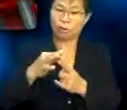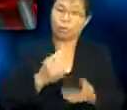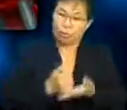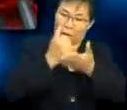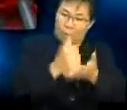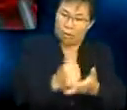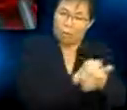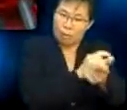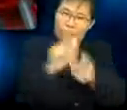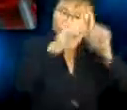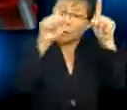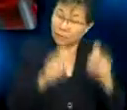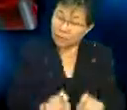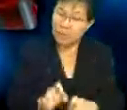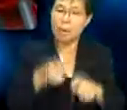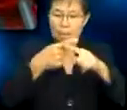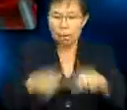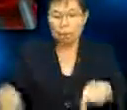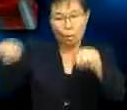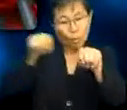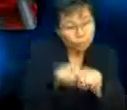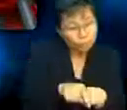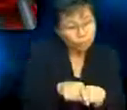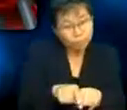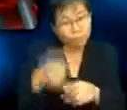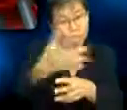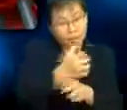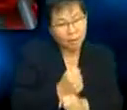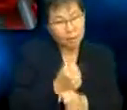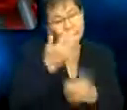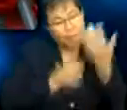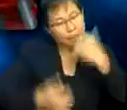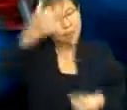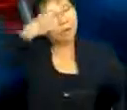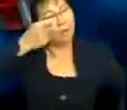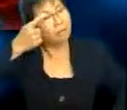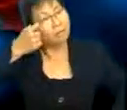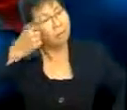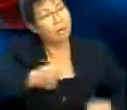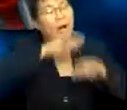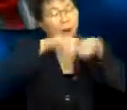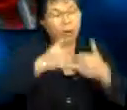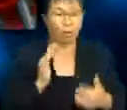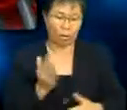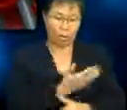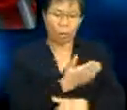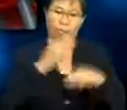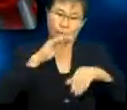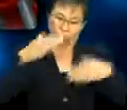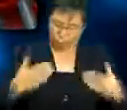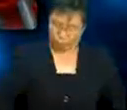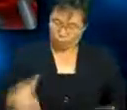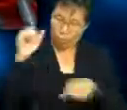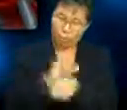not only to help us pass examinations, but also to give us a better understanding of